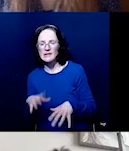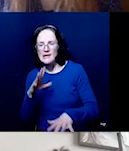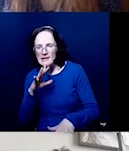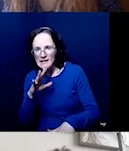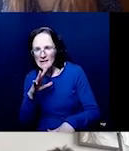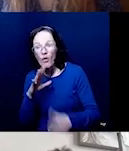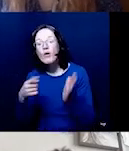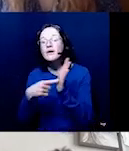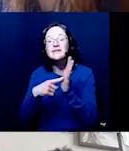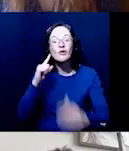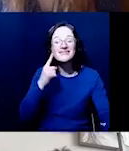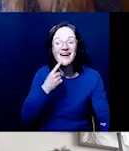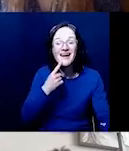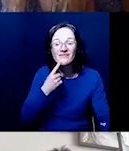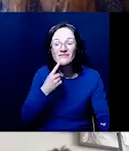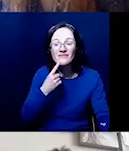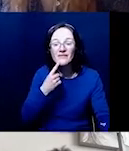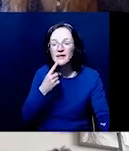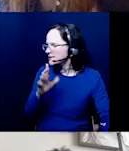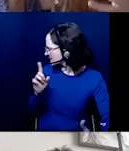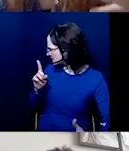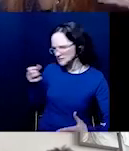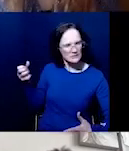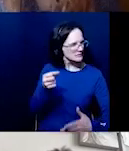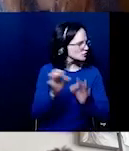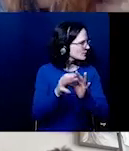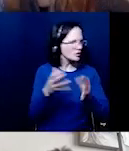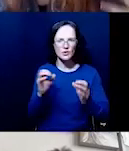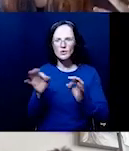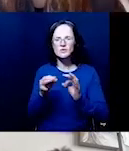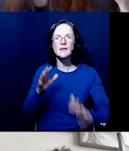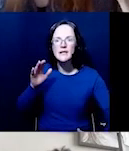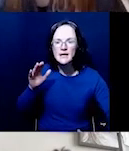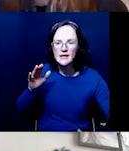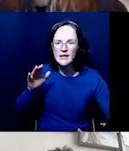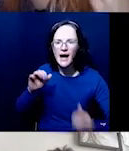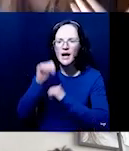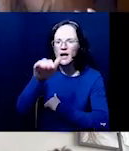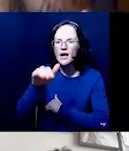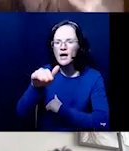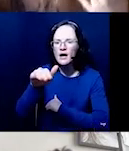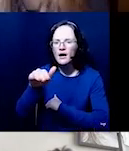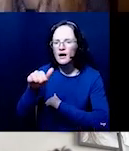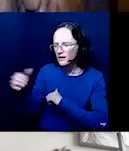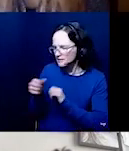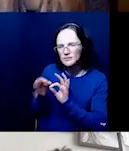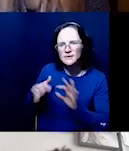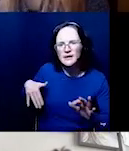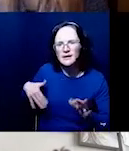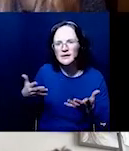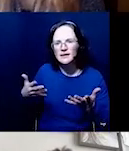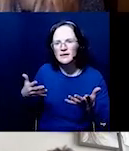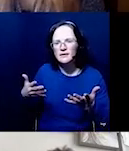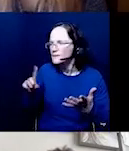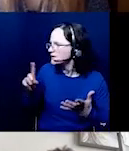deaf community, if they don't have an interpreter, what are they gonna do? So it's very difficult. So not everybody is